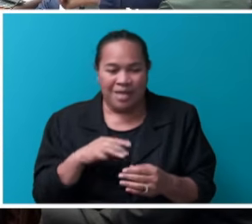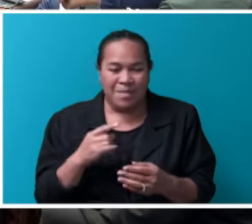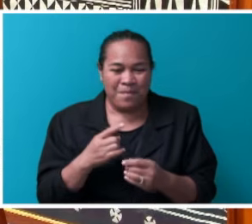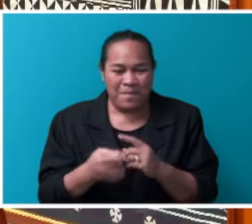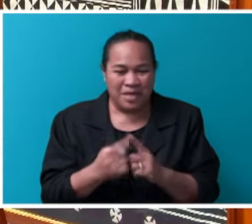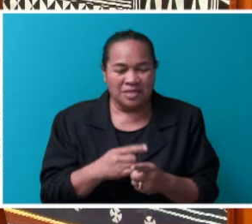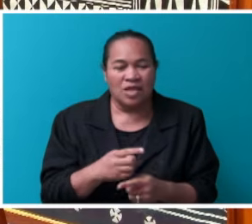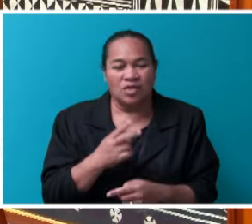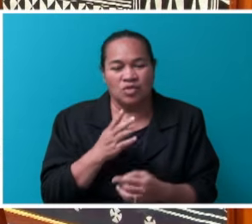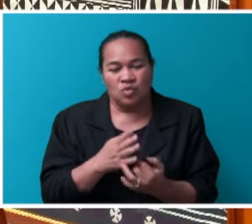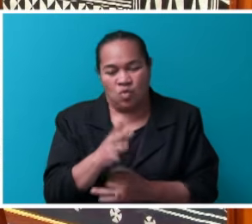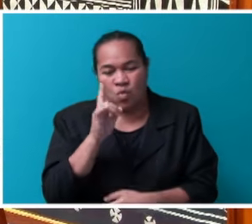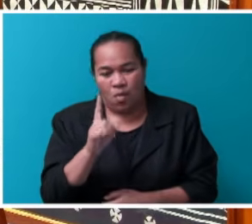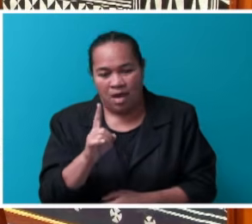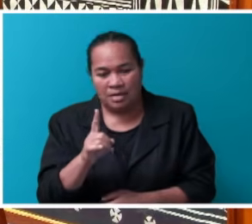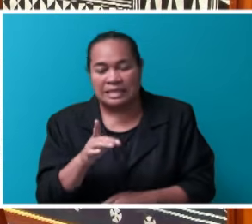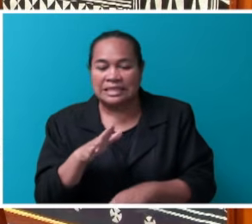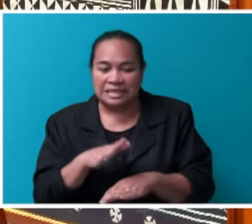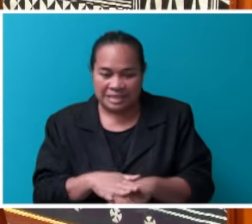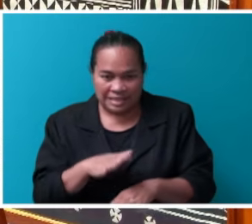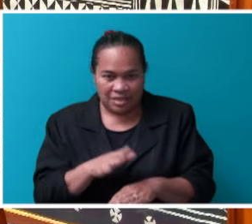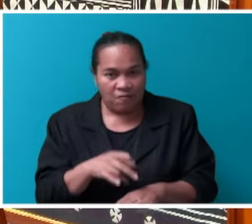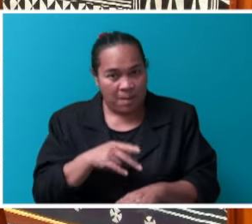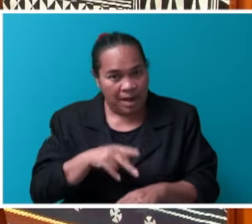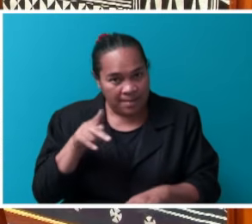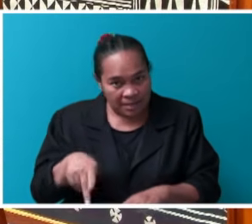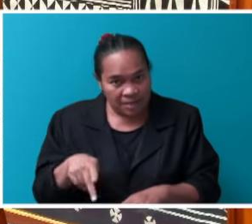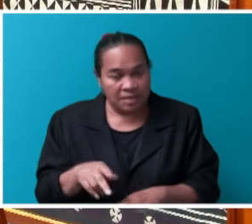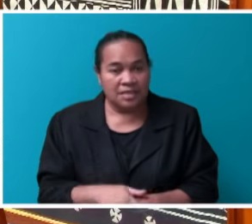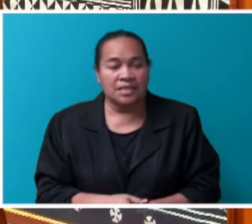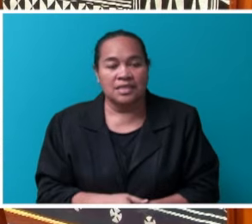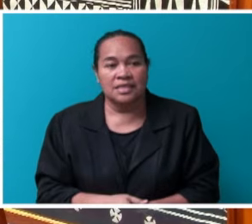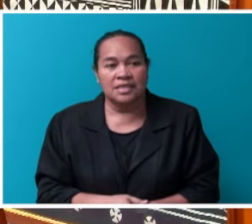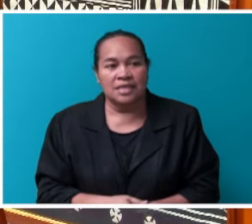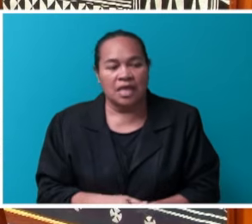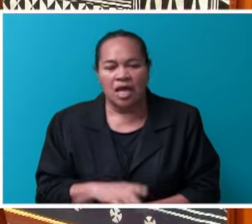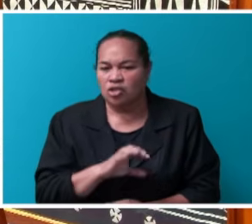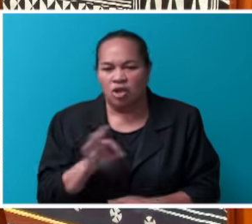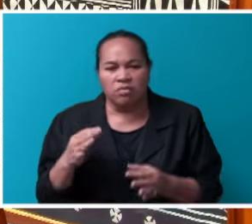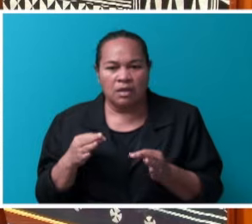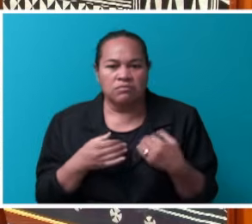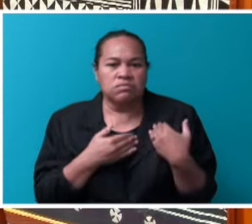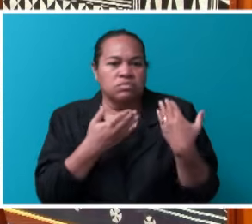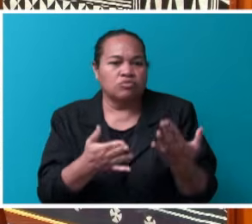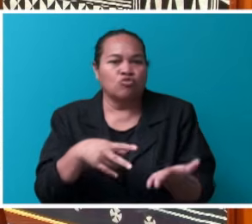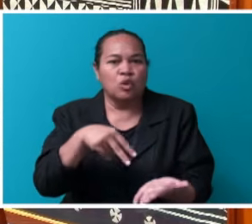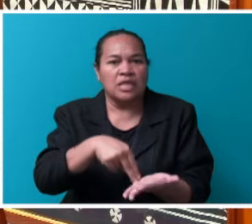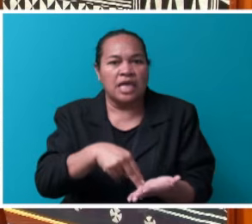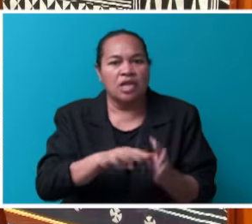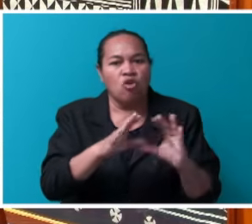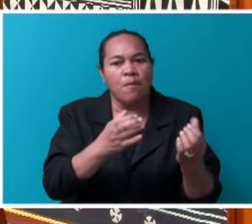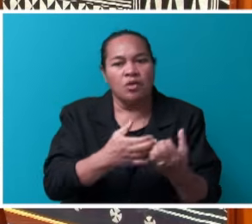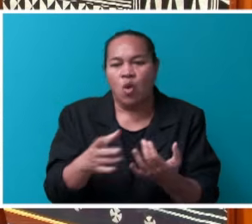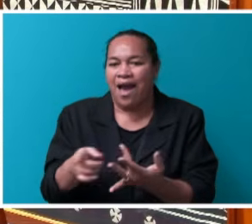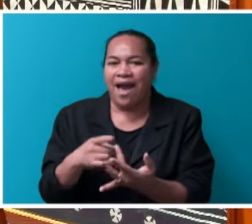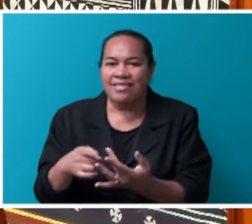one stage at a single sitting of Parliament and must not be referred to a standing committee or other committees